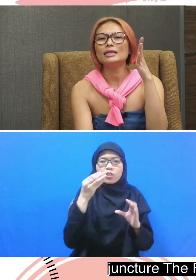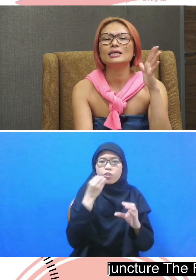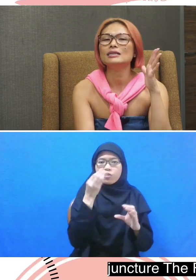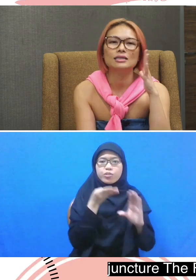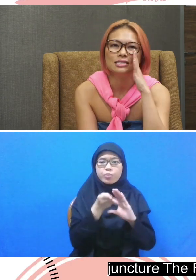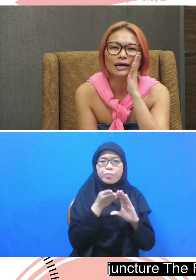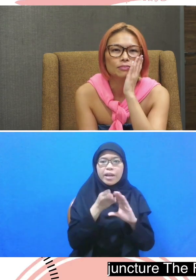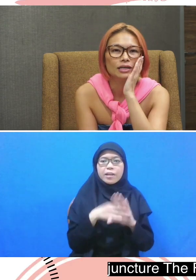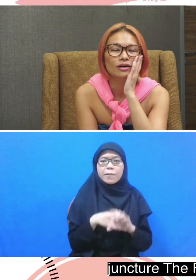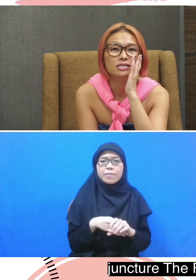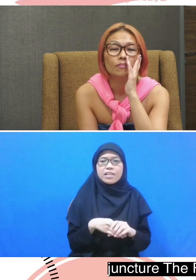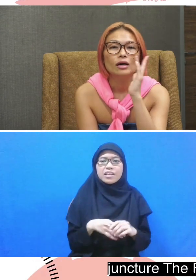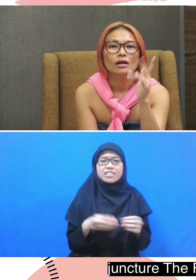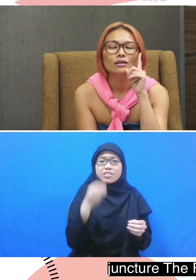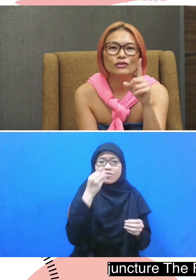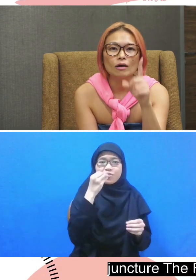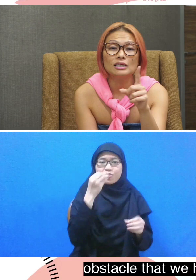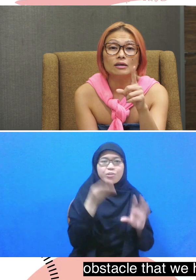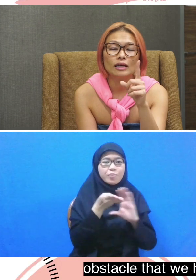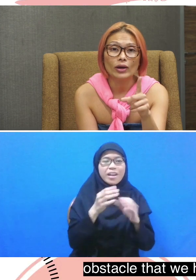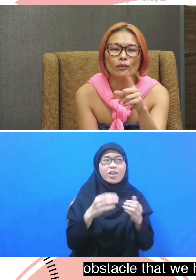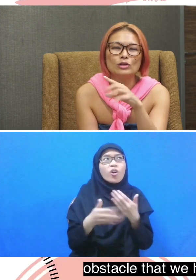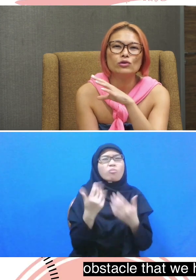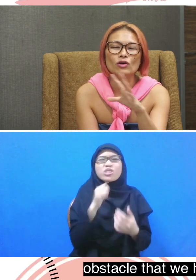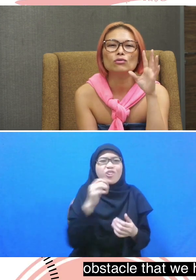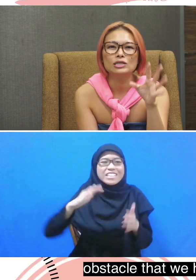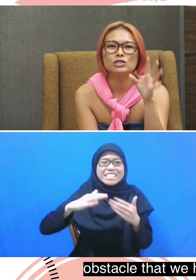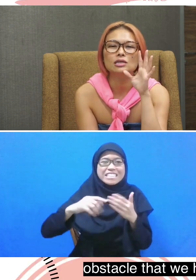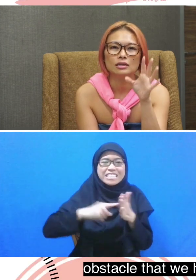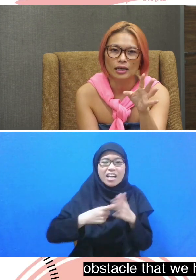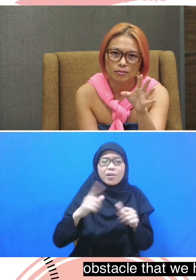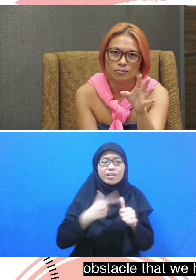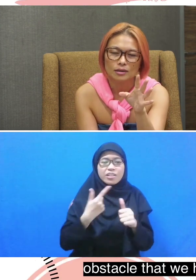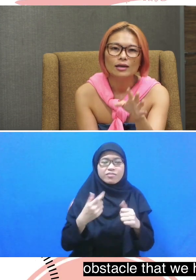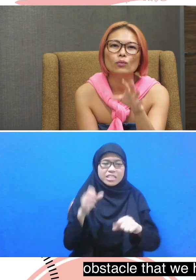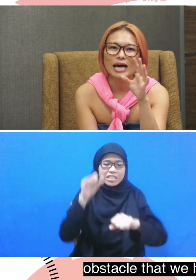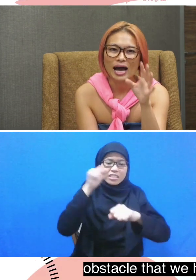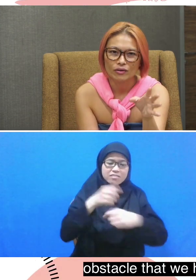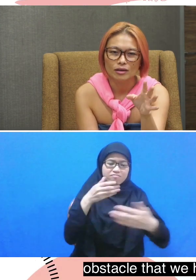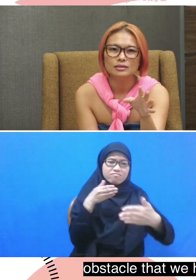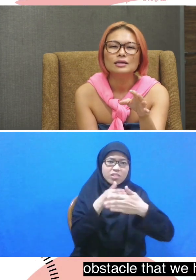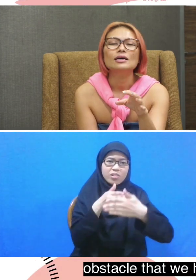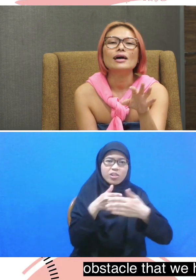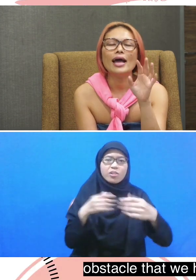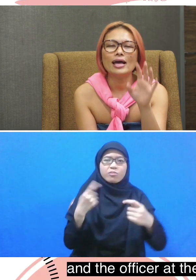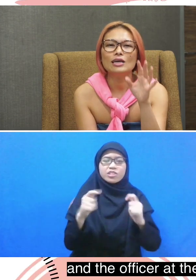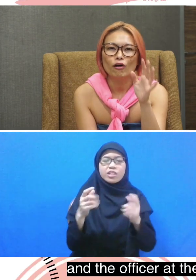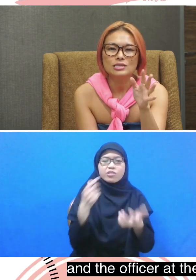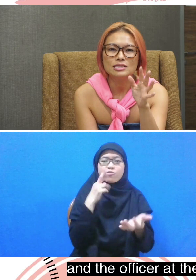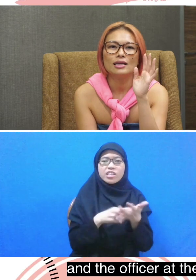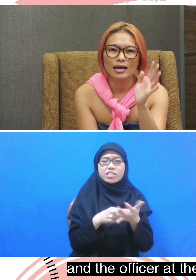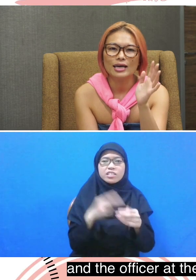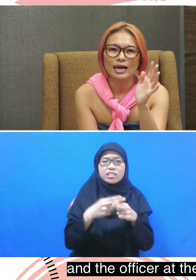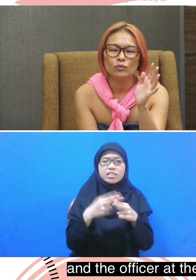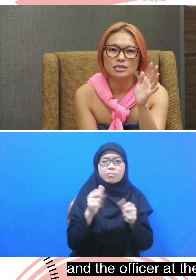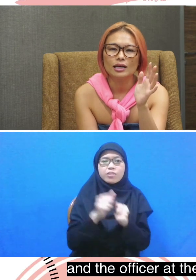food bank nearly didn't start because the first obstacle that we had was we tried to register the name with Accra. And the officer